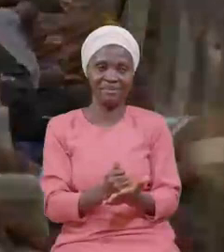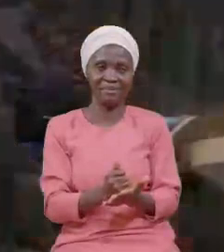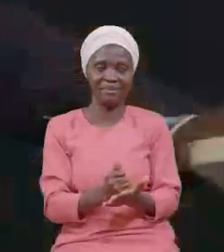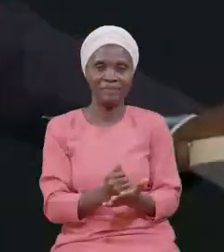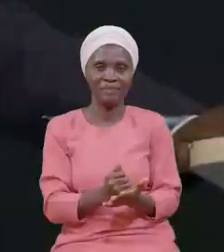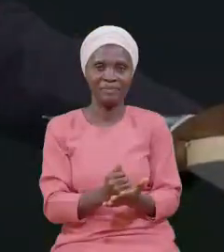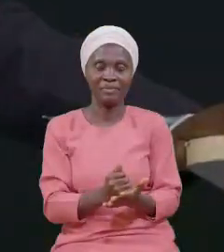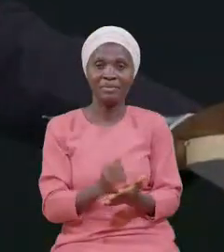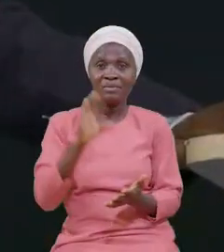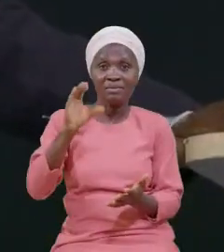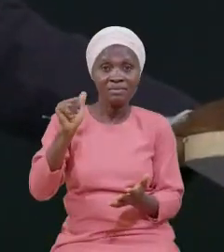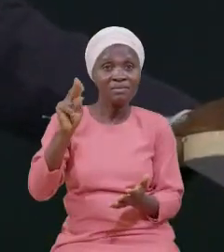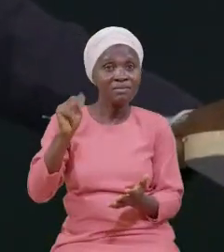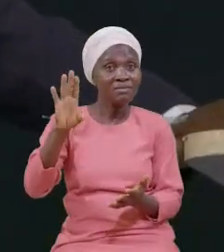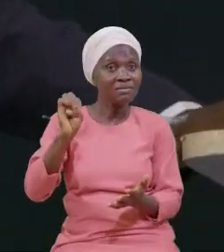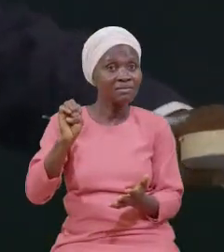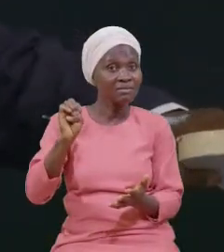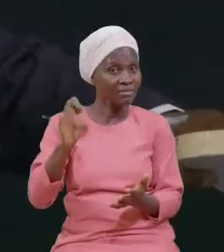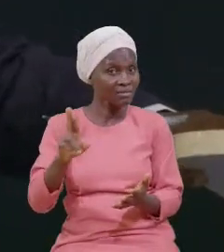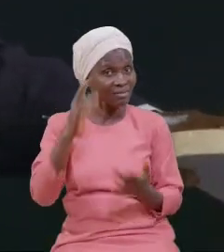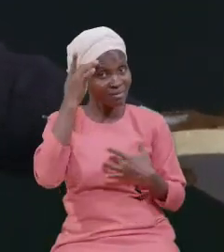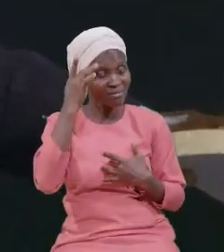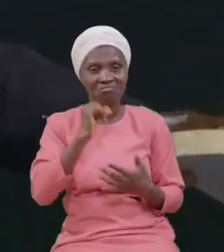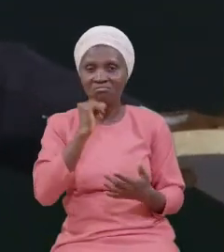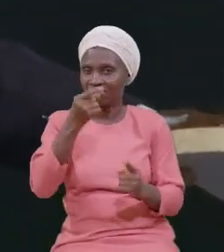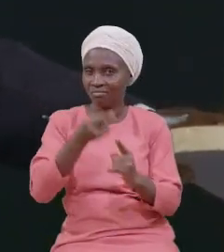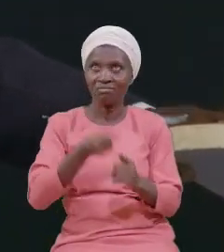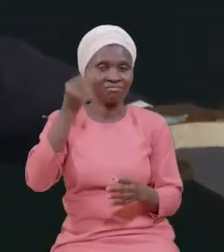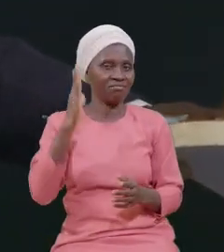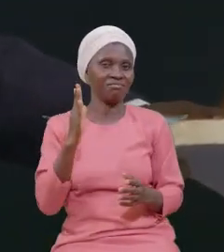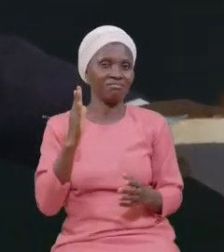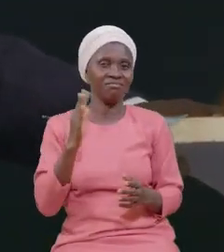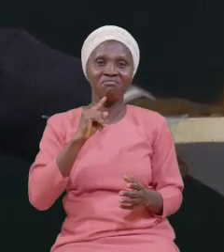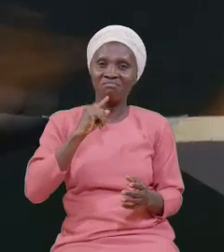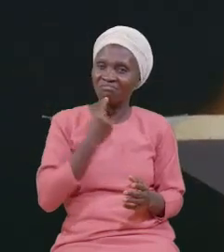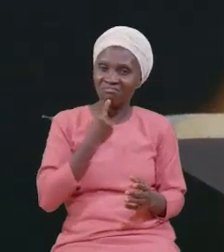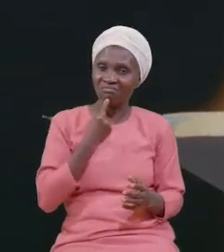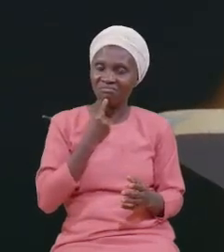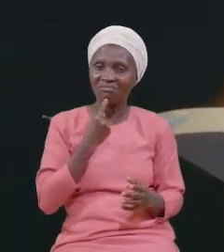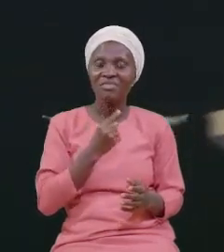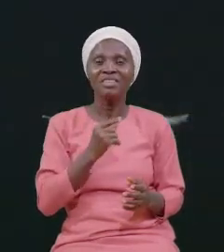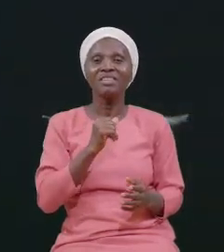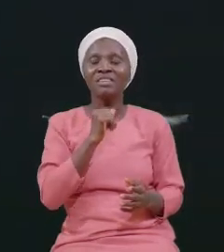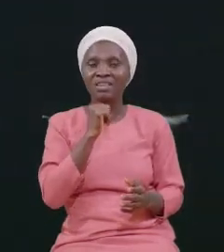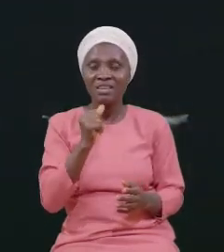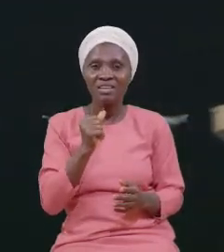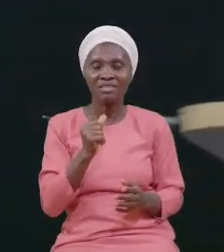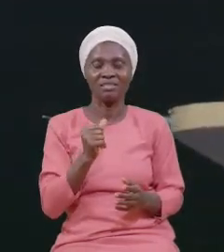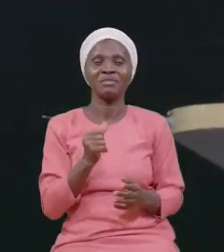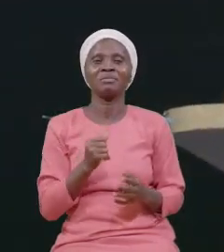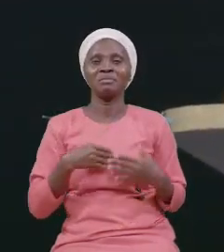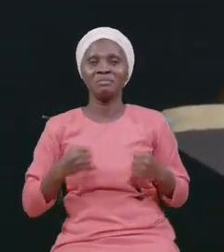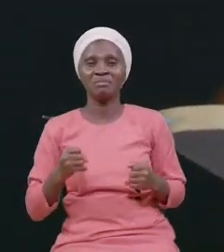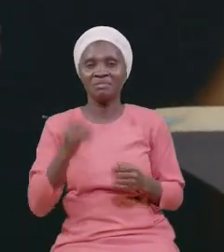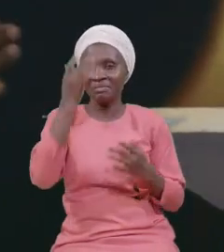Cancer is not of God. Incurable disease is not of God. Now, understand.